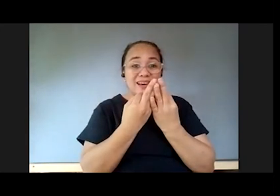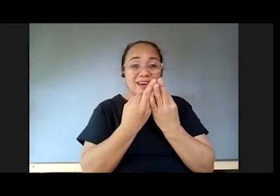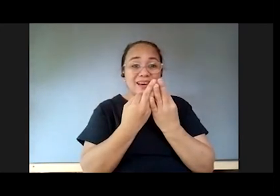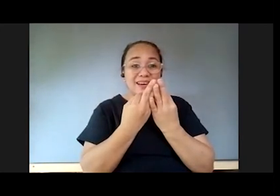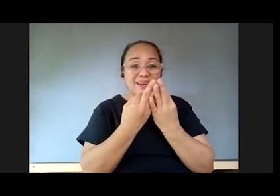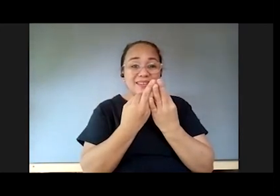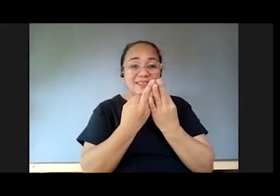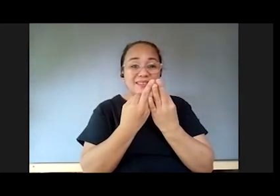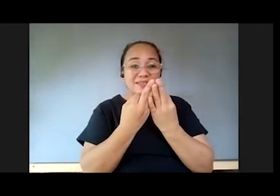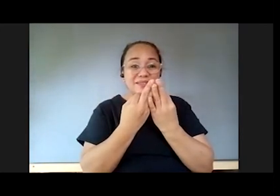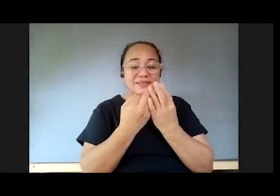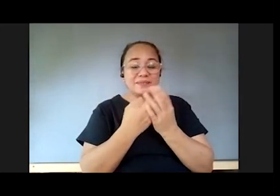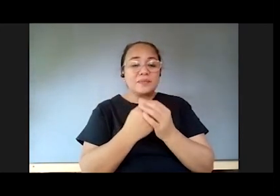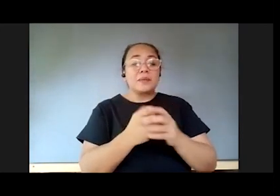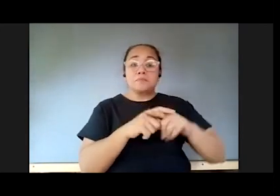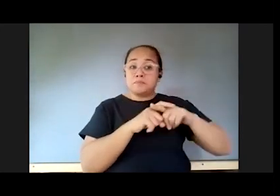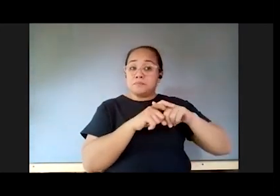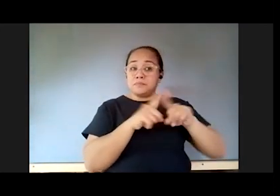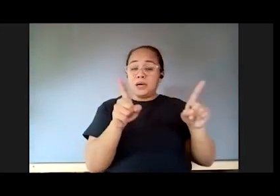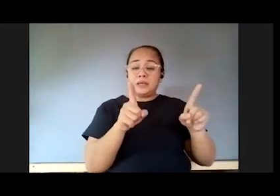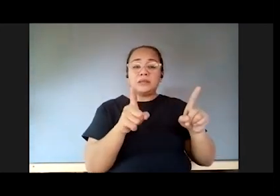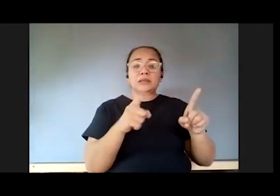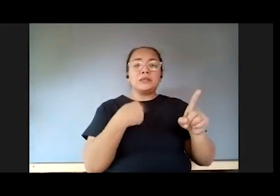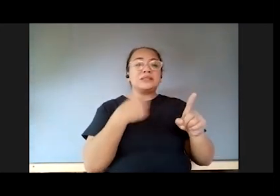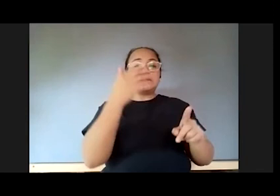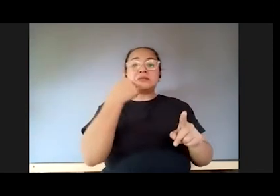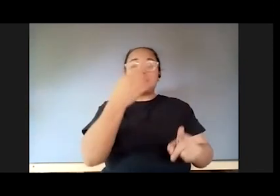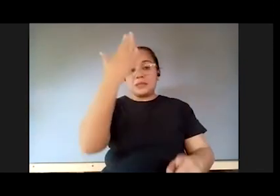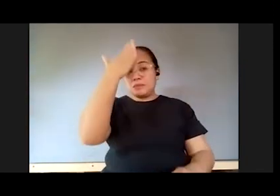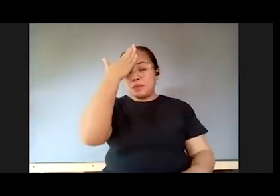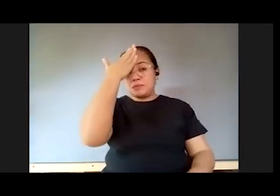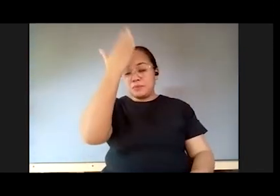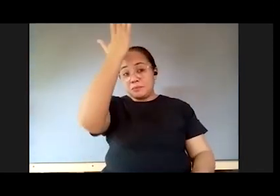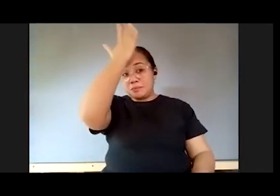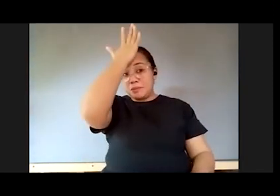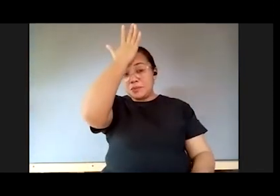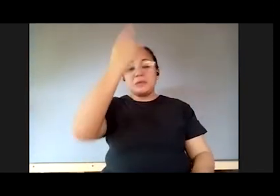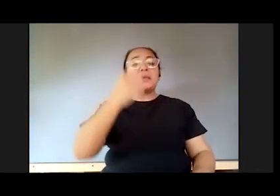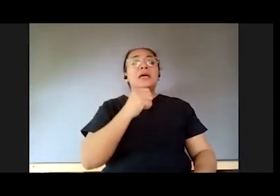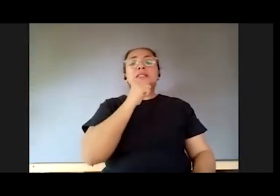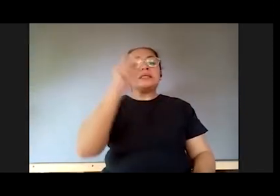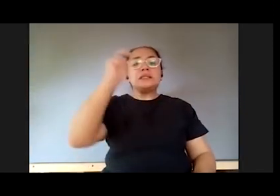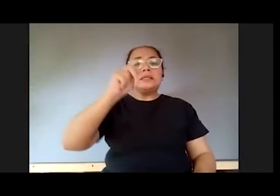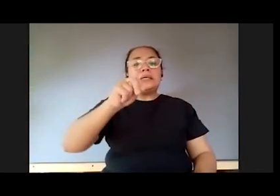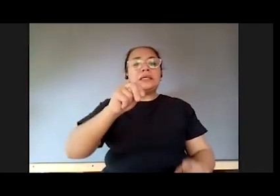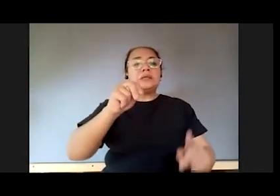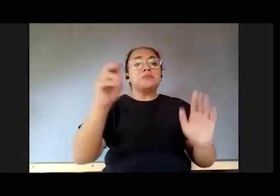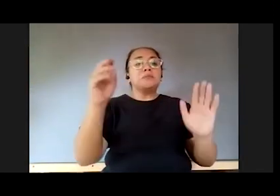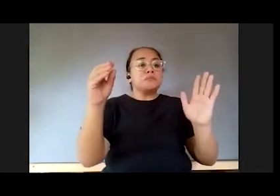But as Peeb says, you don't use the word people to talk about family members in